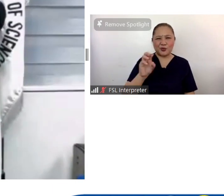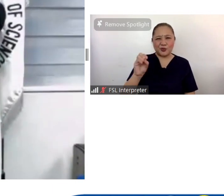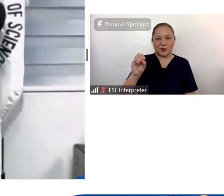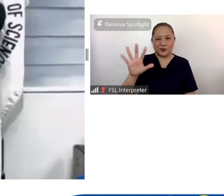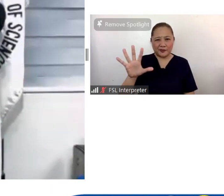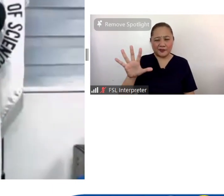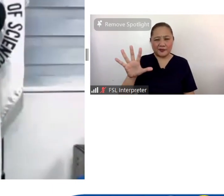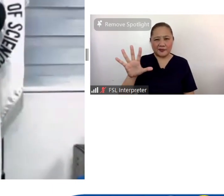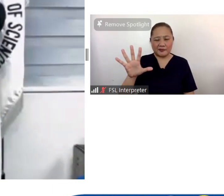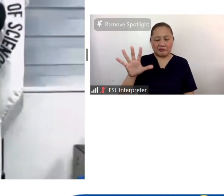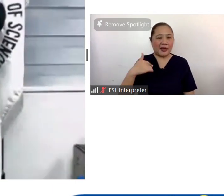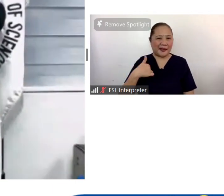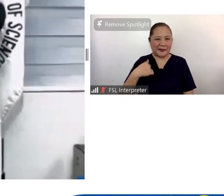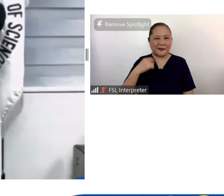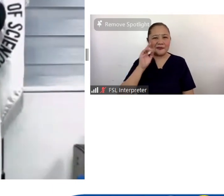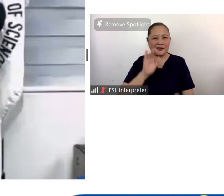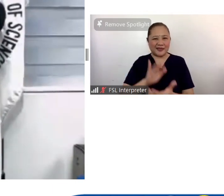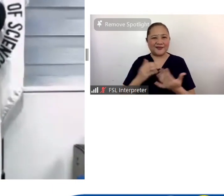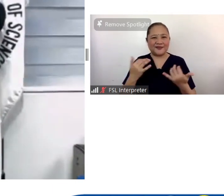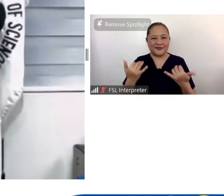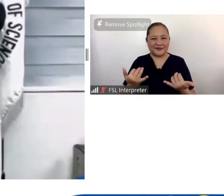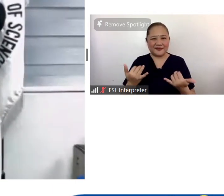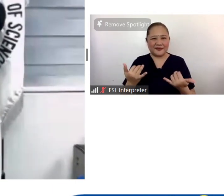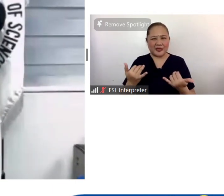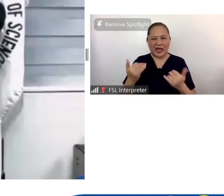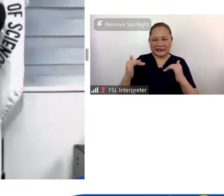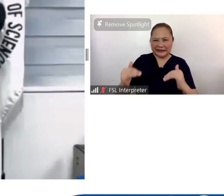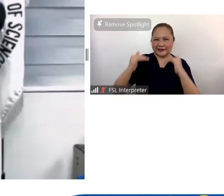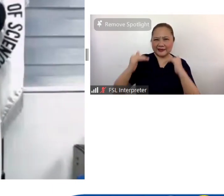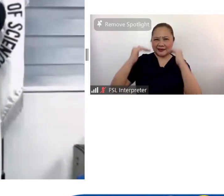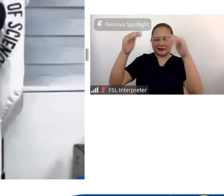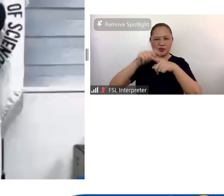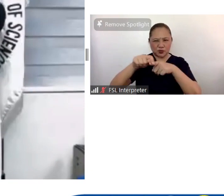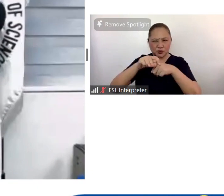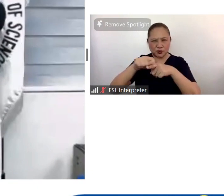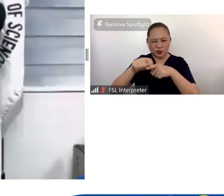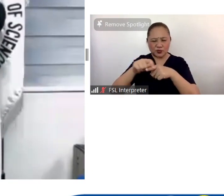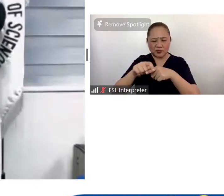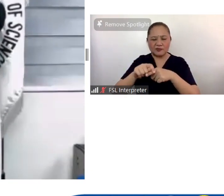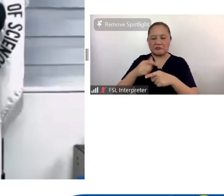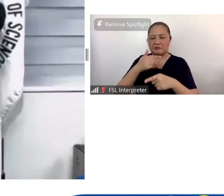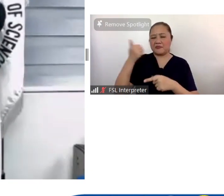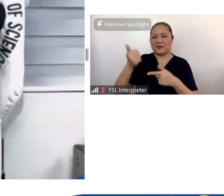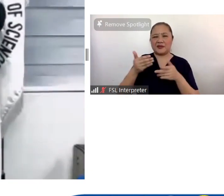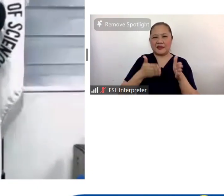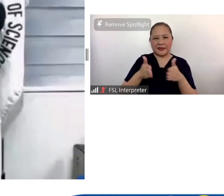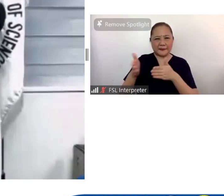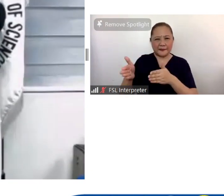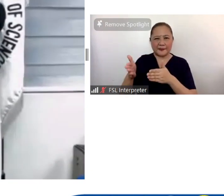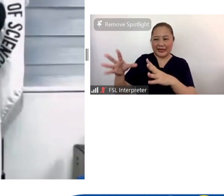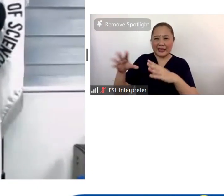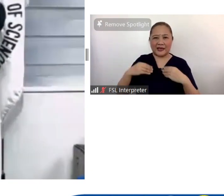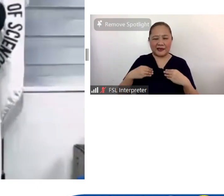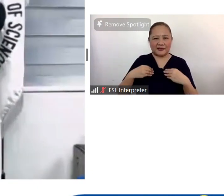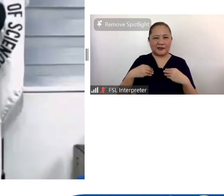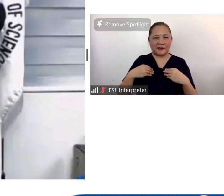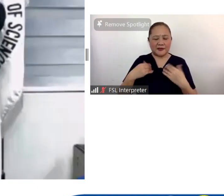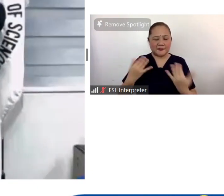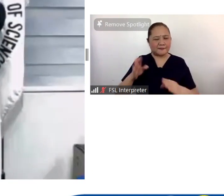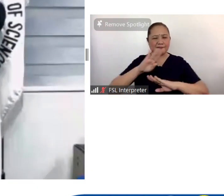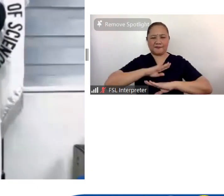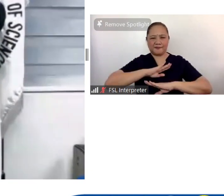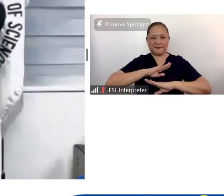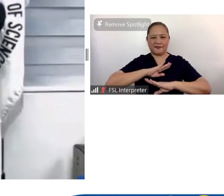I believe that now, upskilling and reskilling is the best way to obtain and enjoy the satisfaction